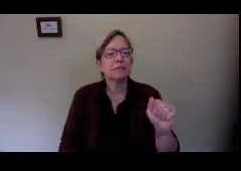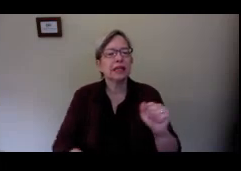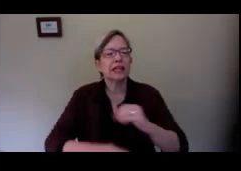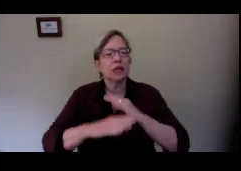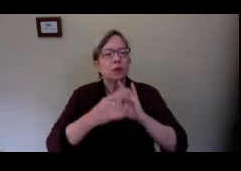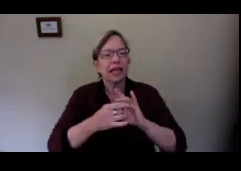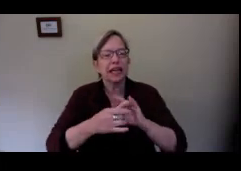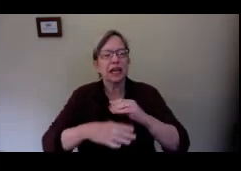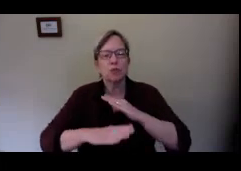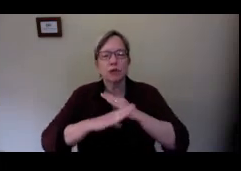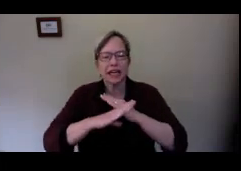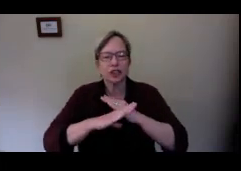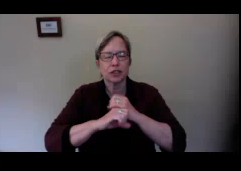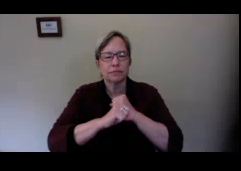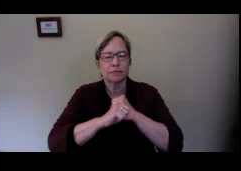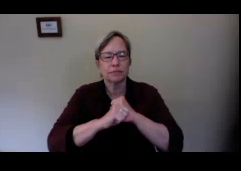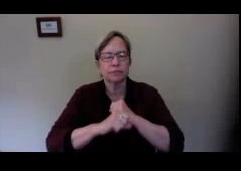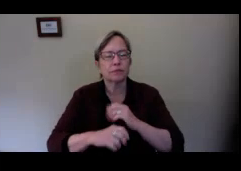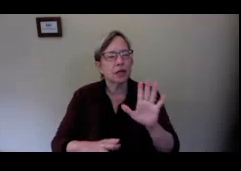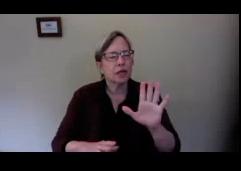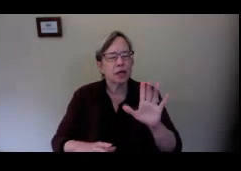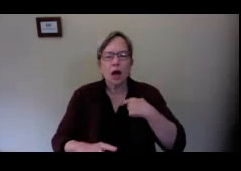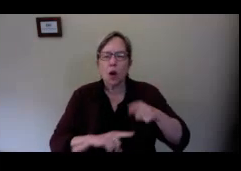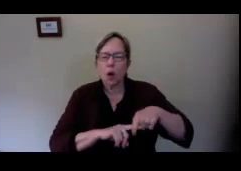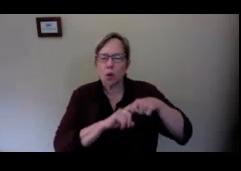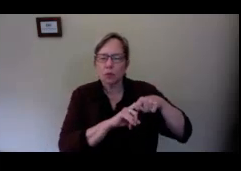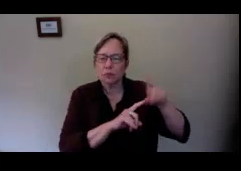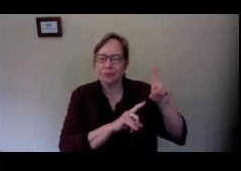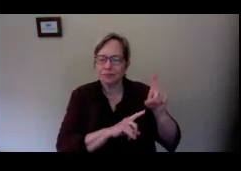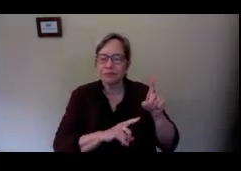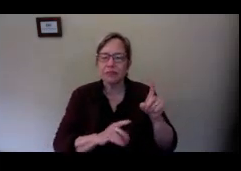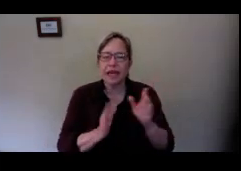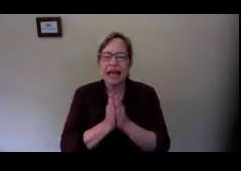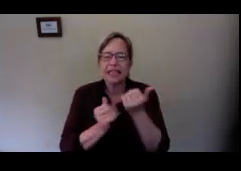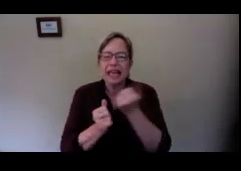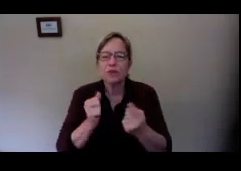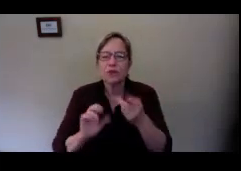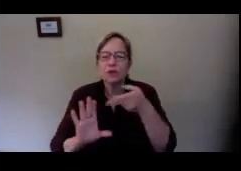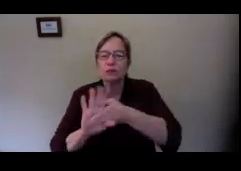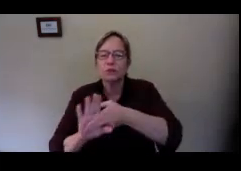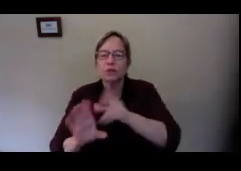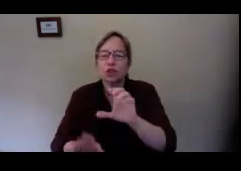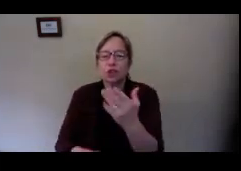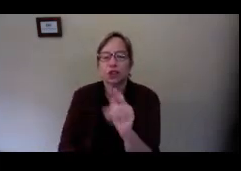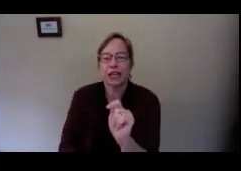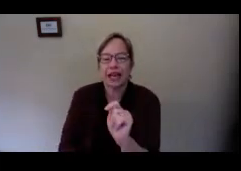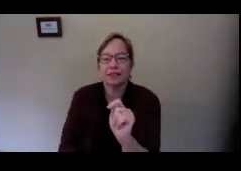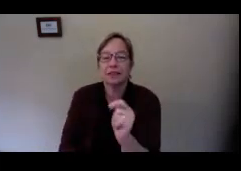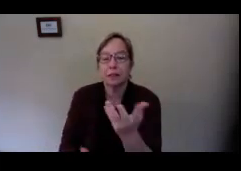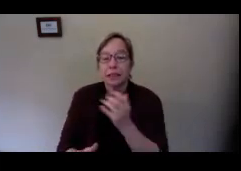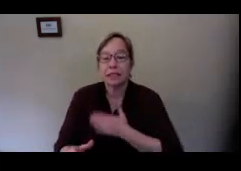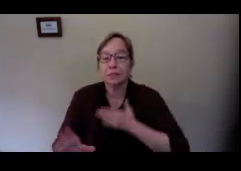protections. So I would want to pause here and ask for everyone to pop into the chat who would like to